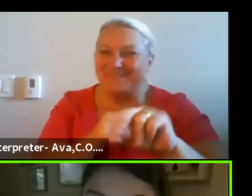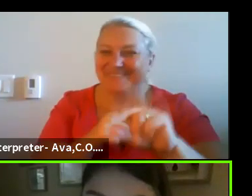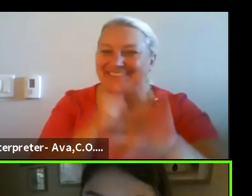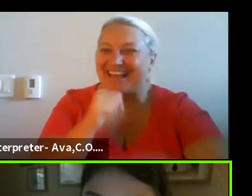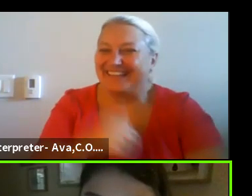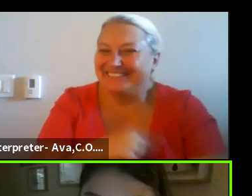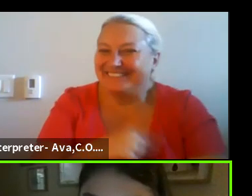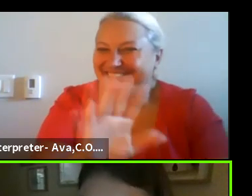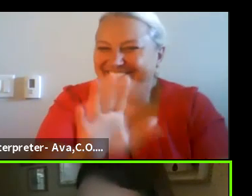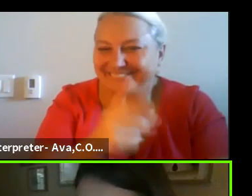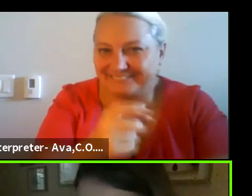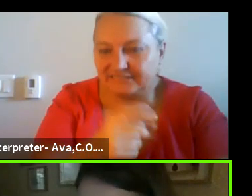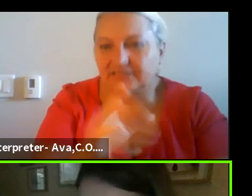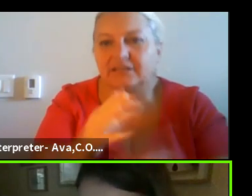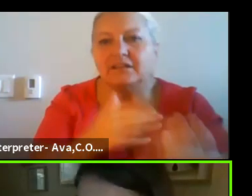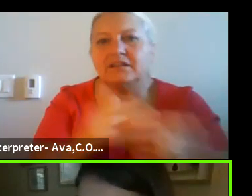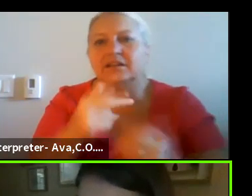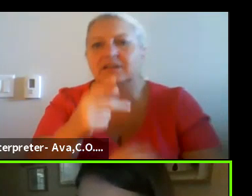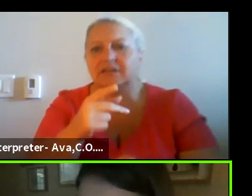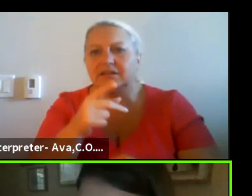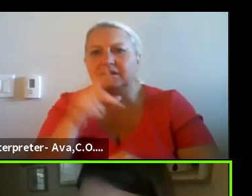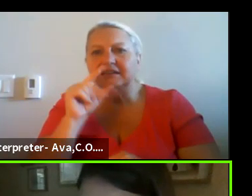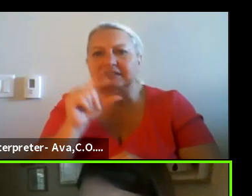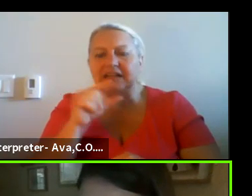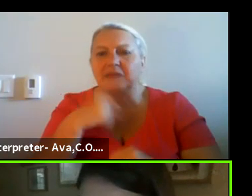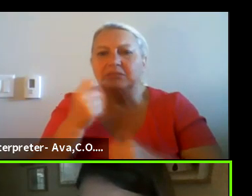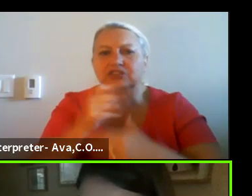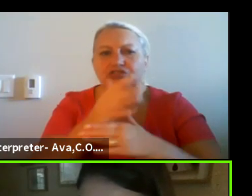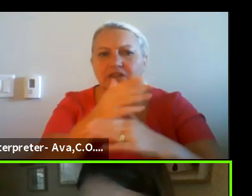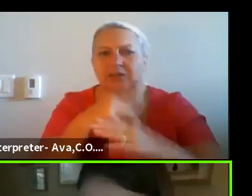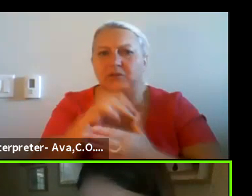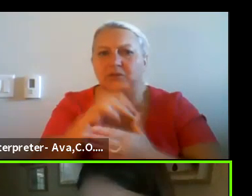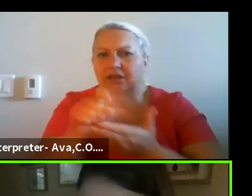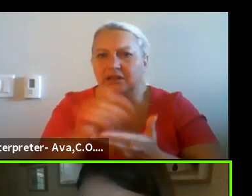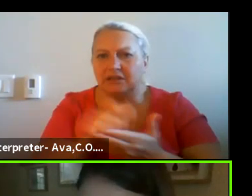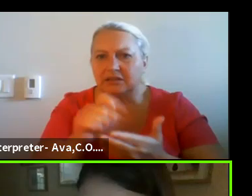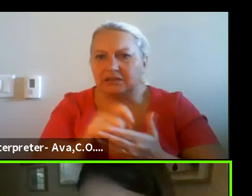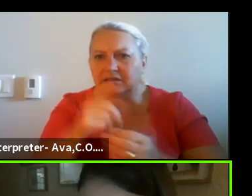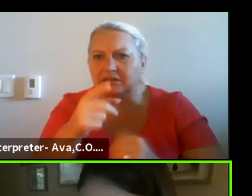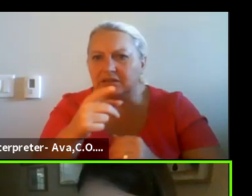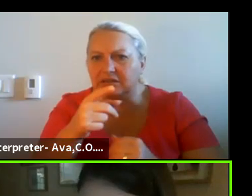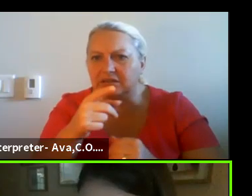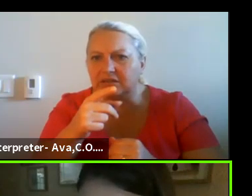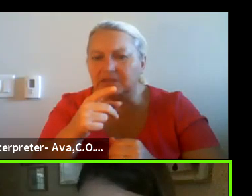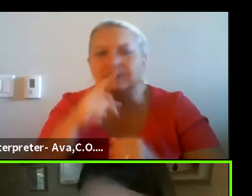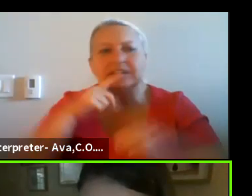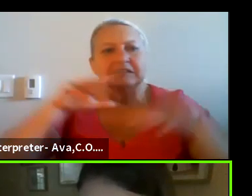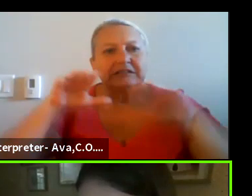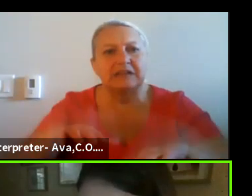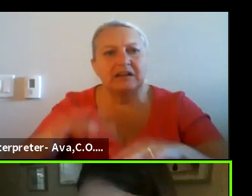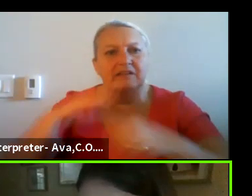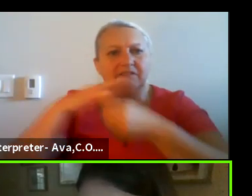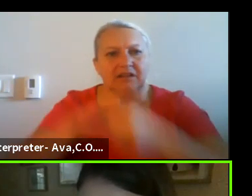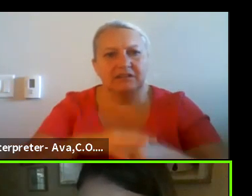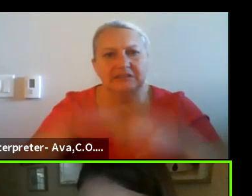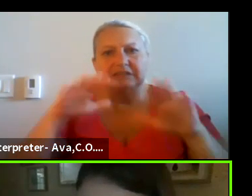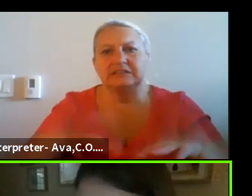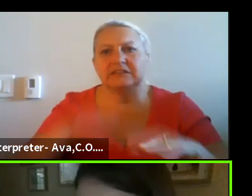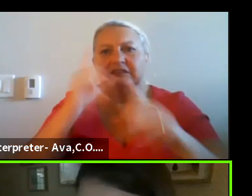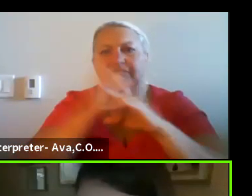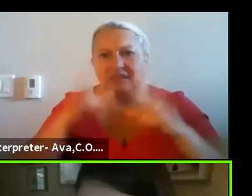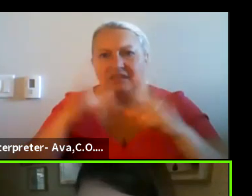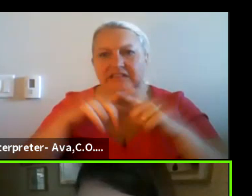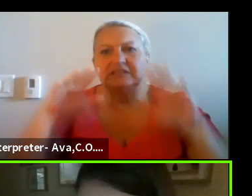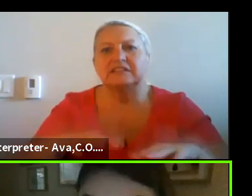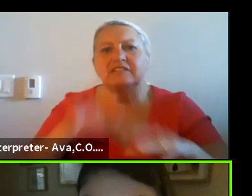so the little bit of writing that I'll share is settler violence, settler suppression, settler handholding,